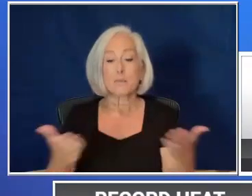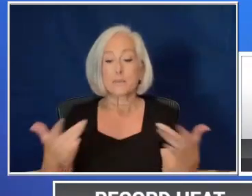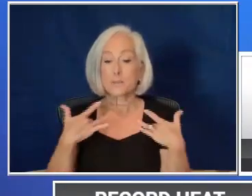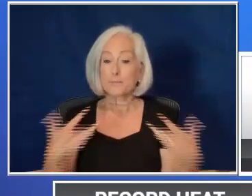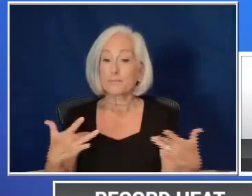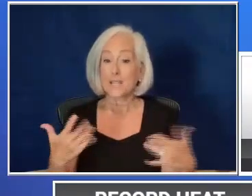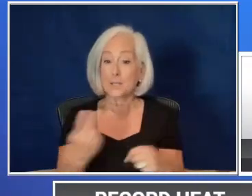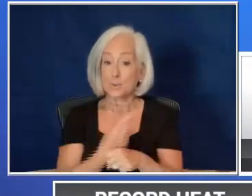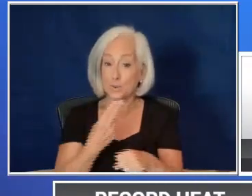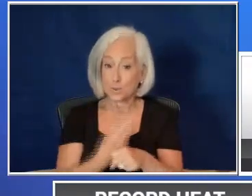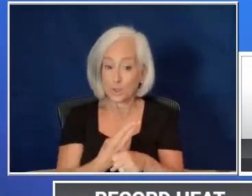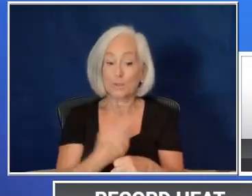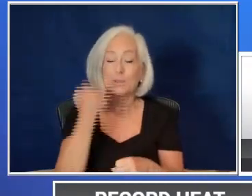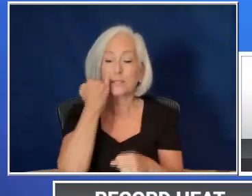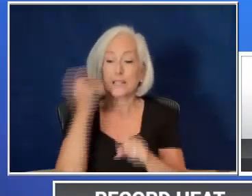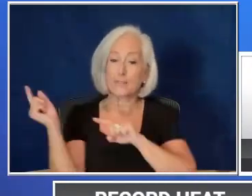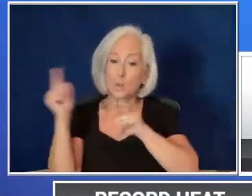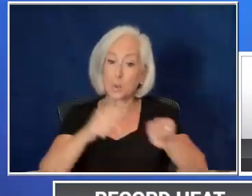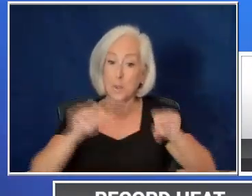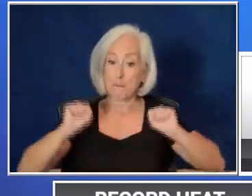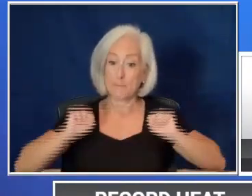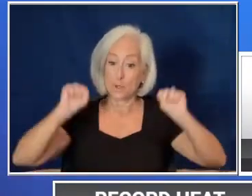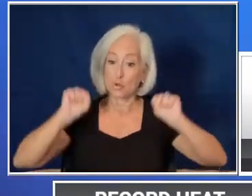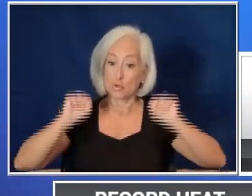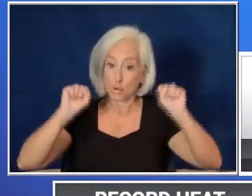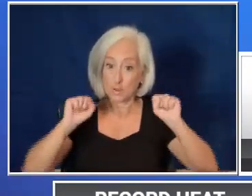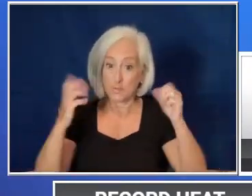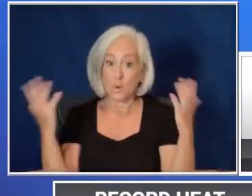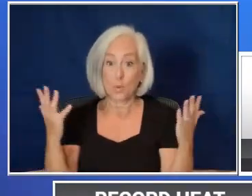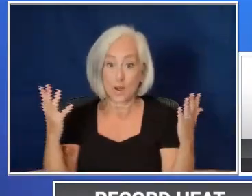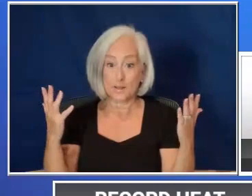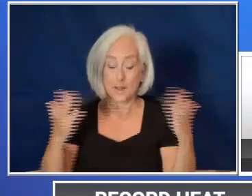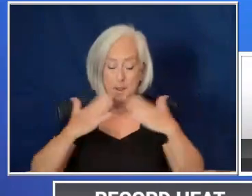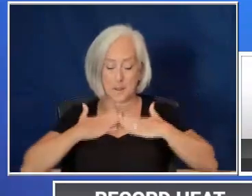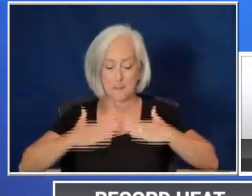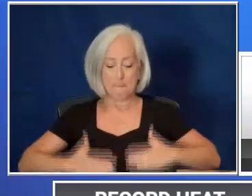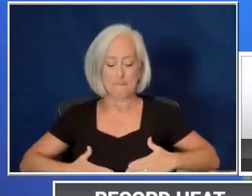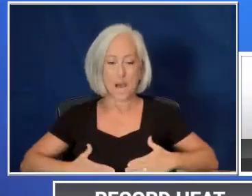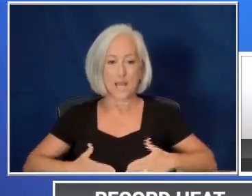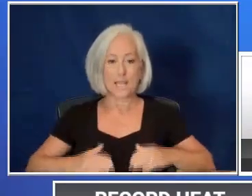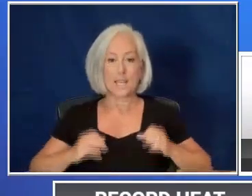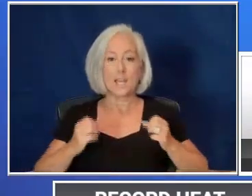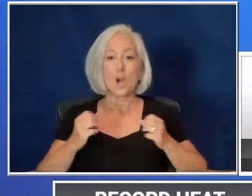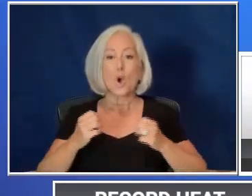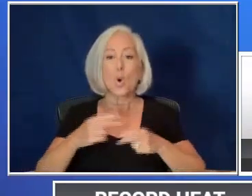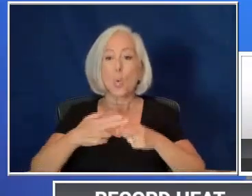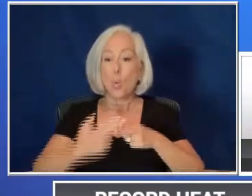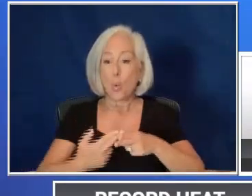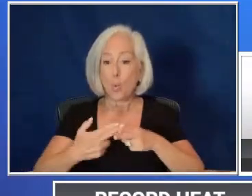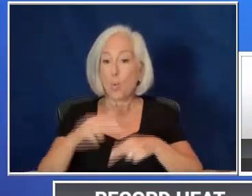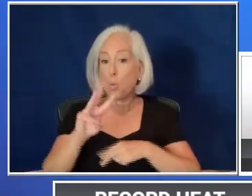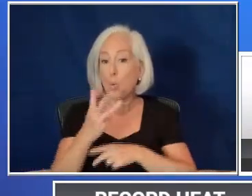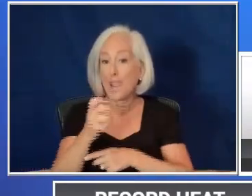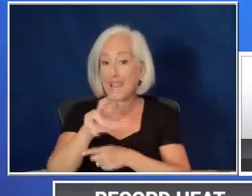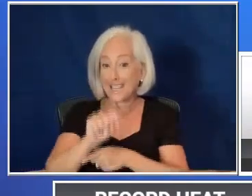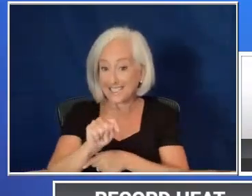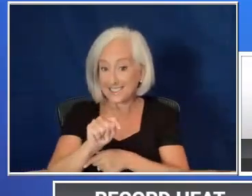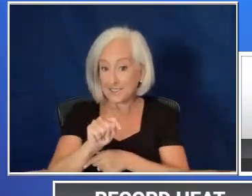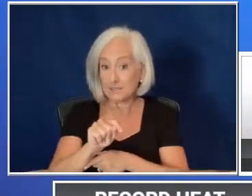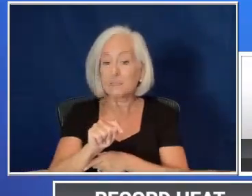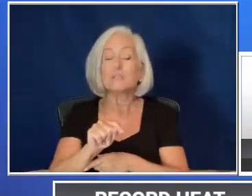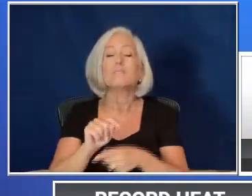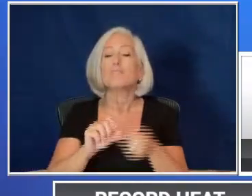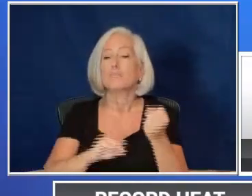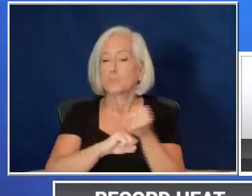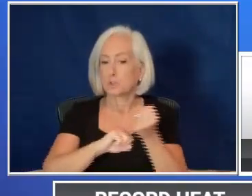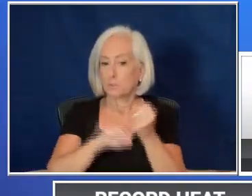you were to come to the gym would be our body weight support systems. So it allows us to actually harness and assist